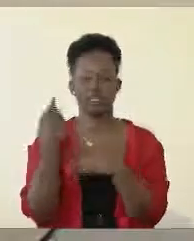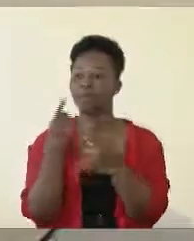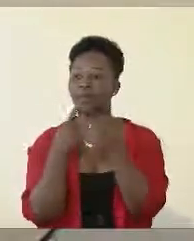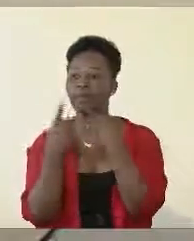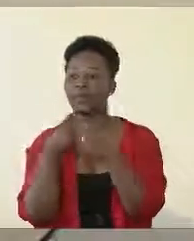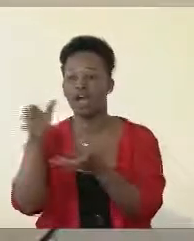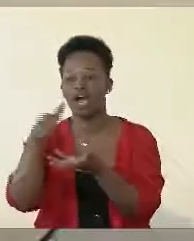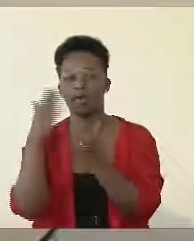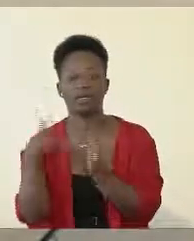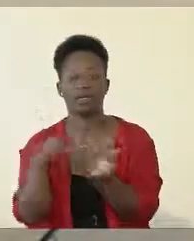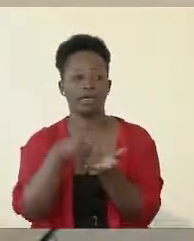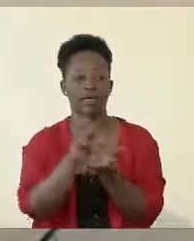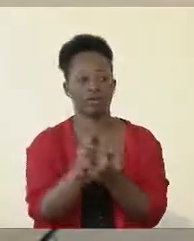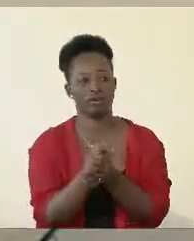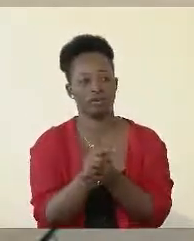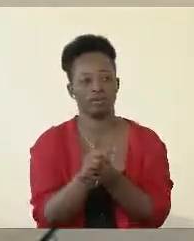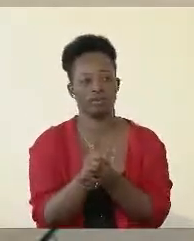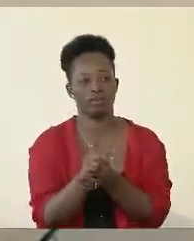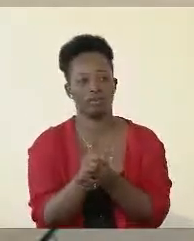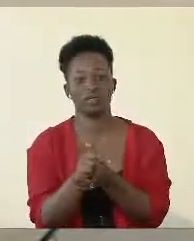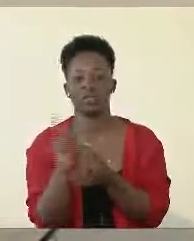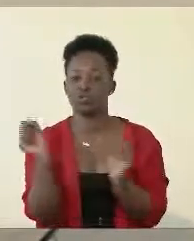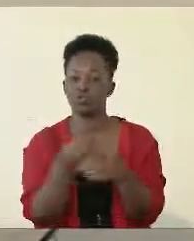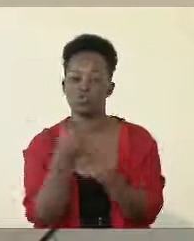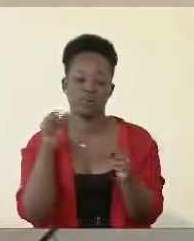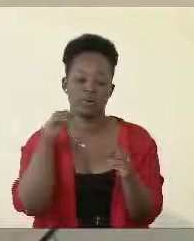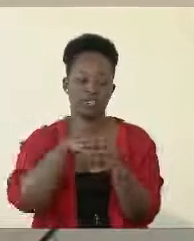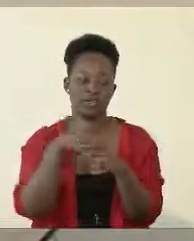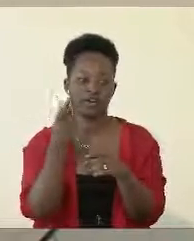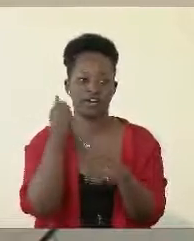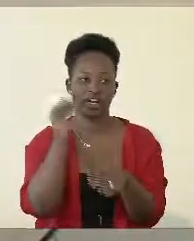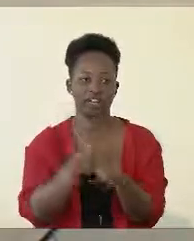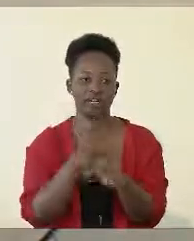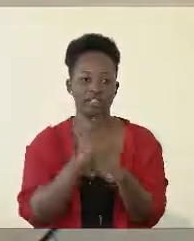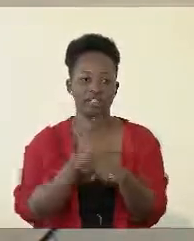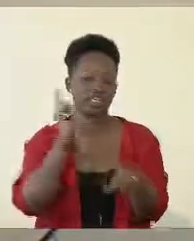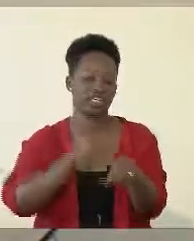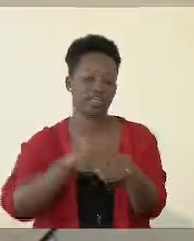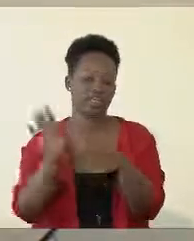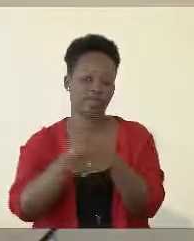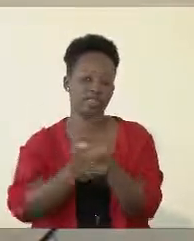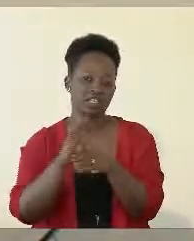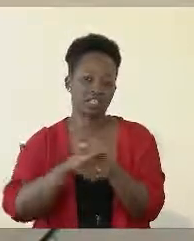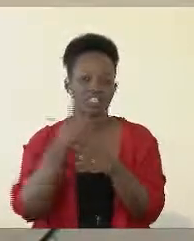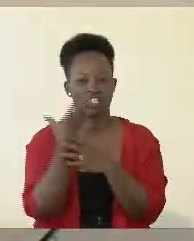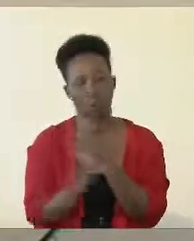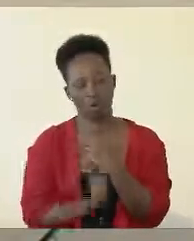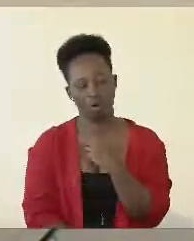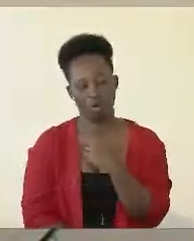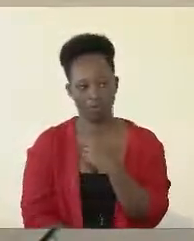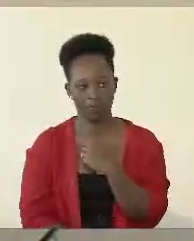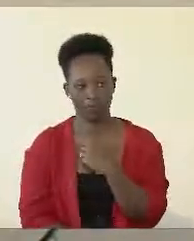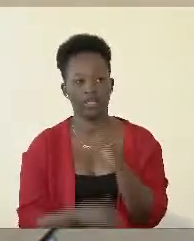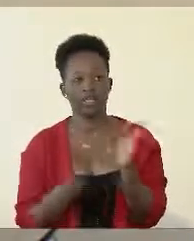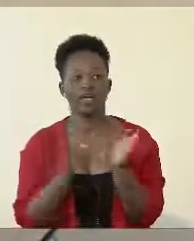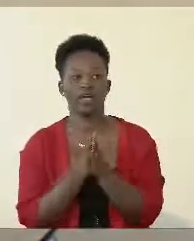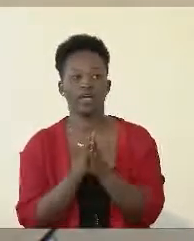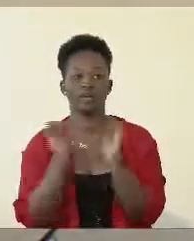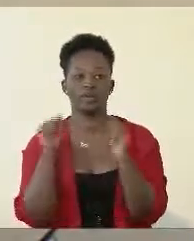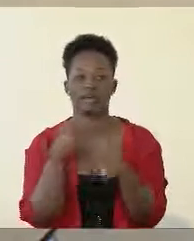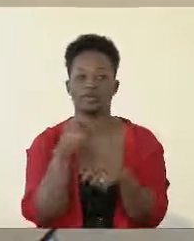Eventually, you will not invest more. Even the business may collapse. Then you can